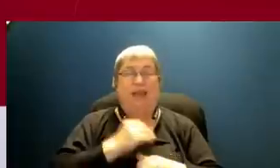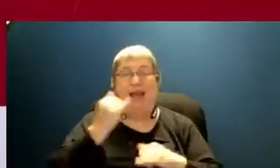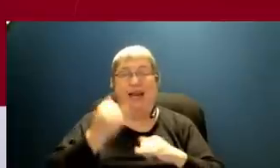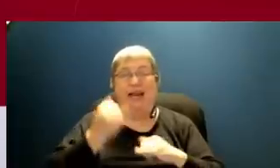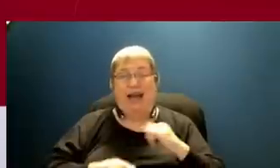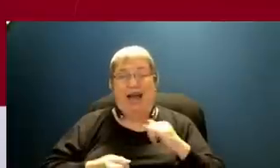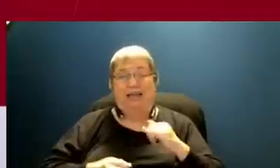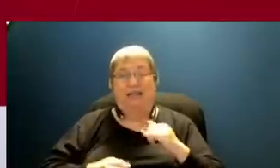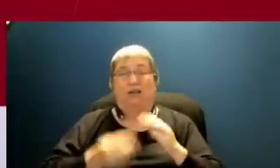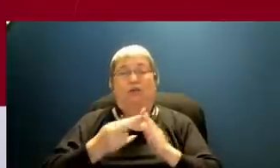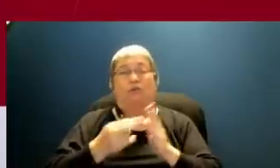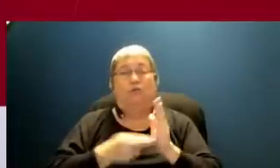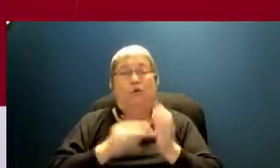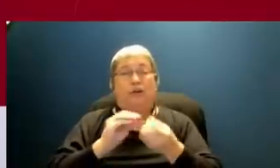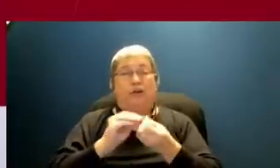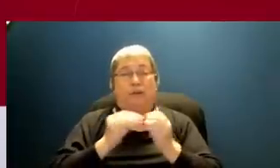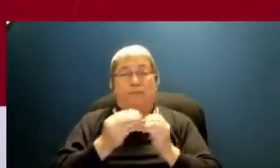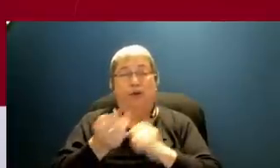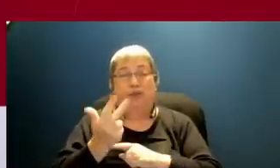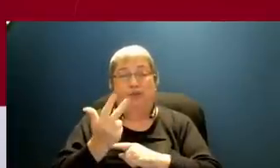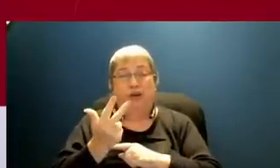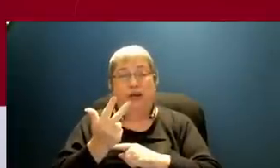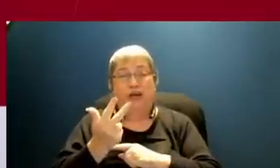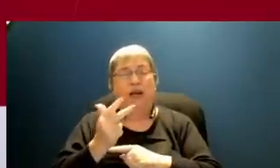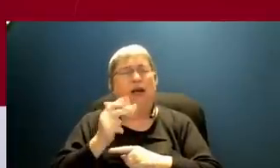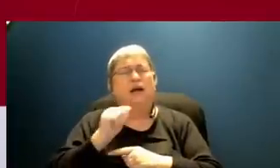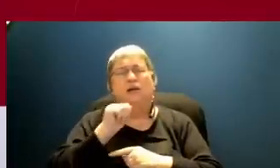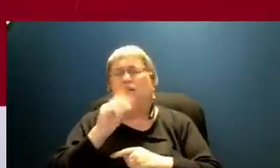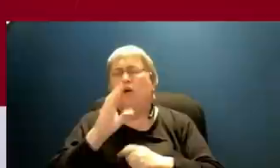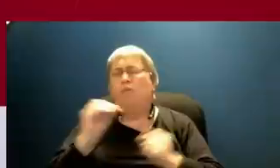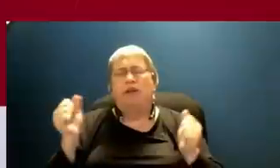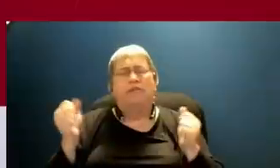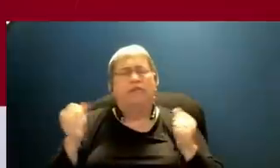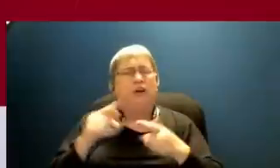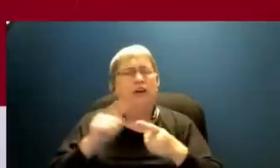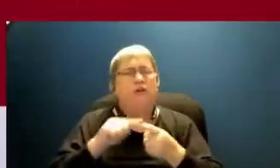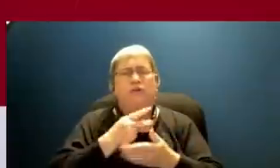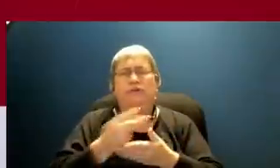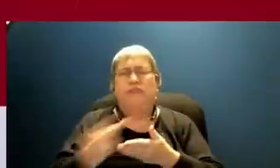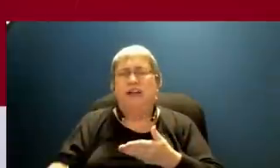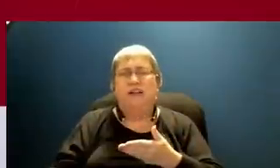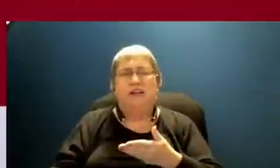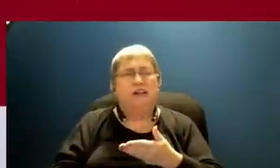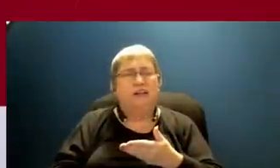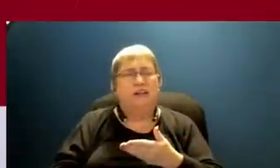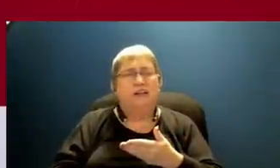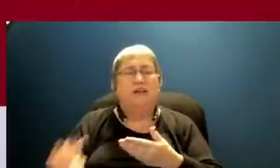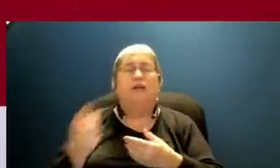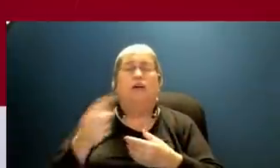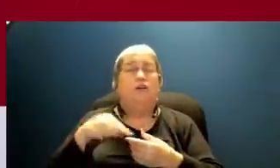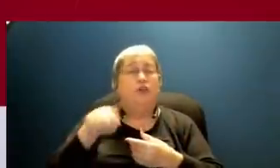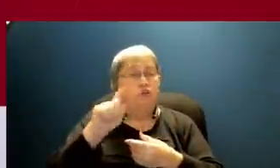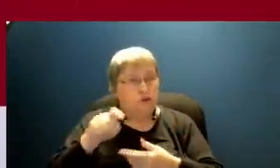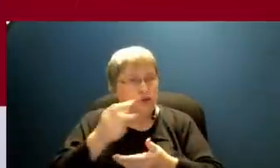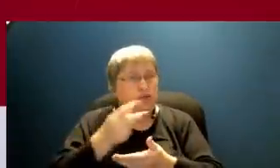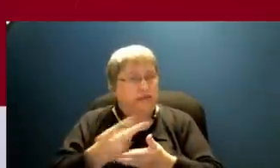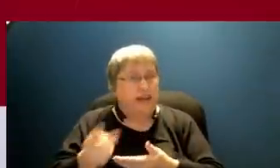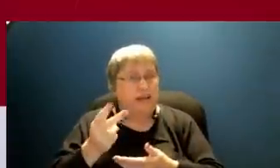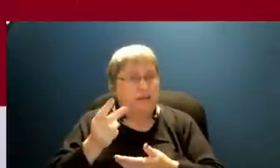three, don't be afraid to fail. In fact, you should fail at something every